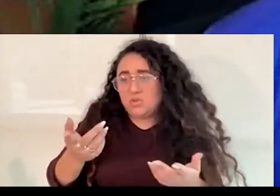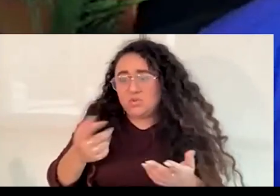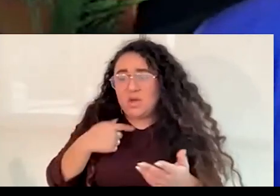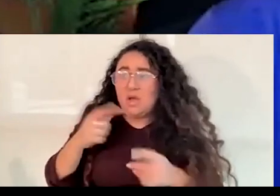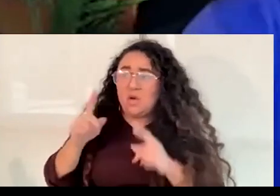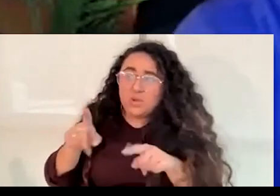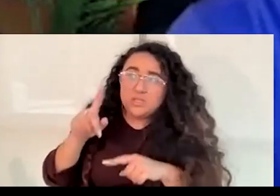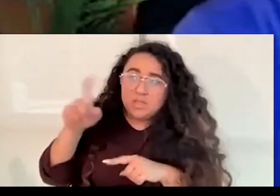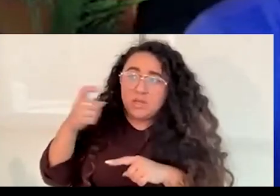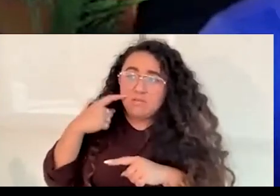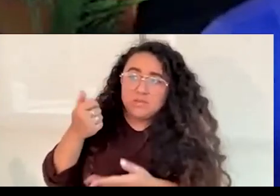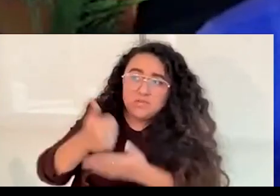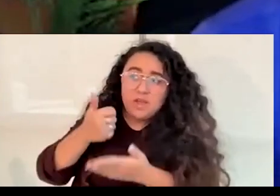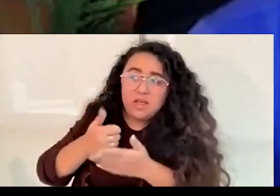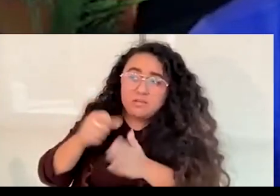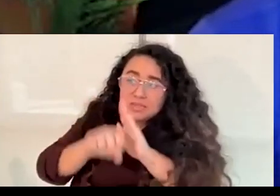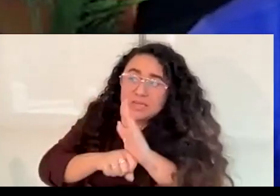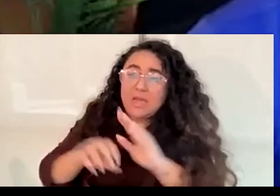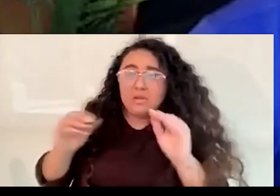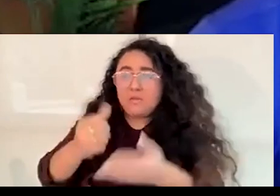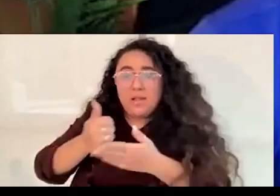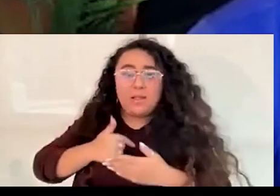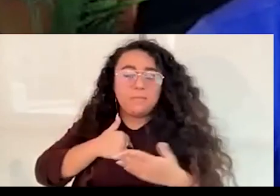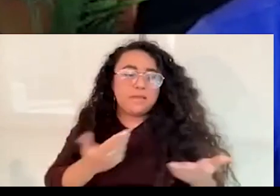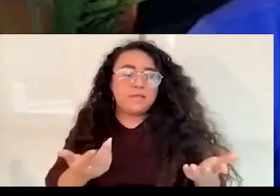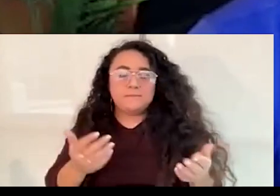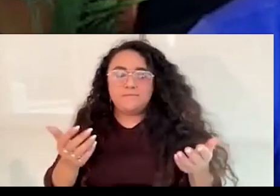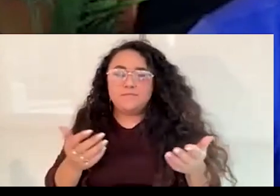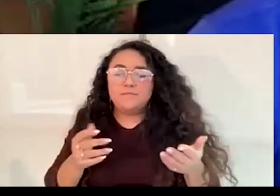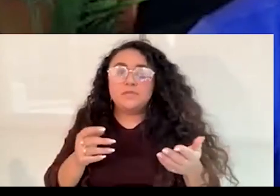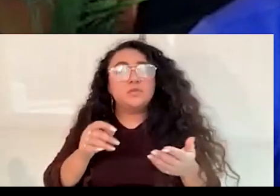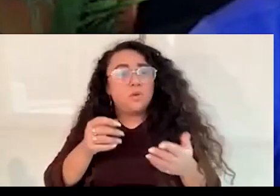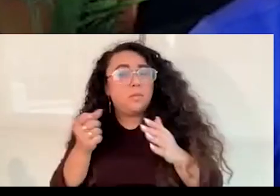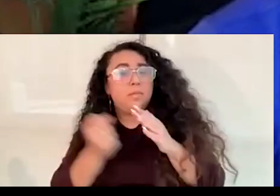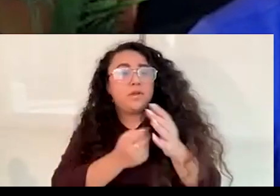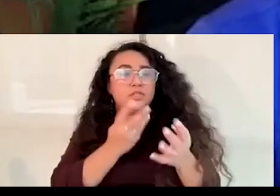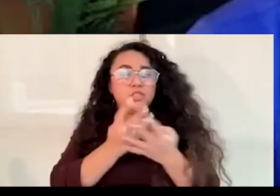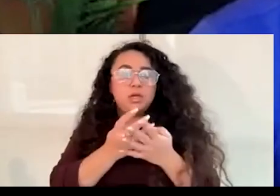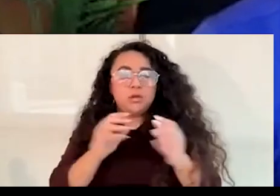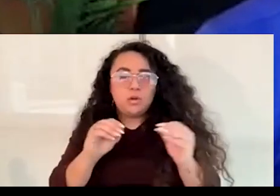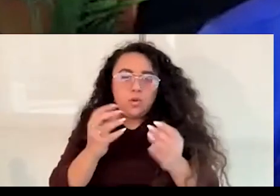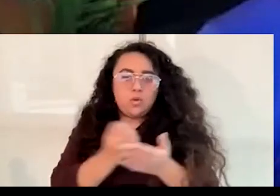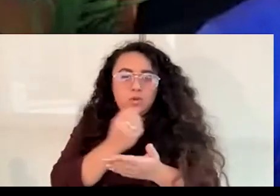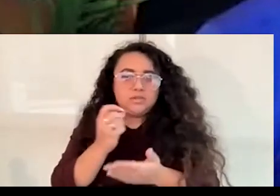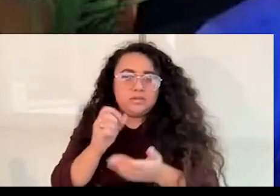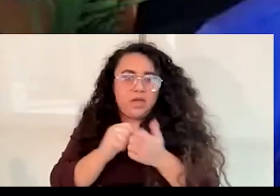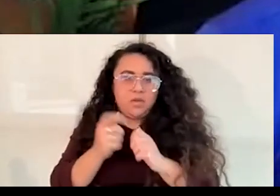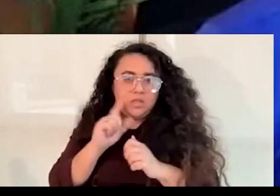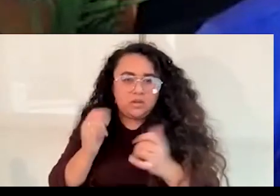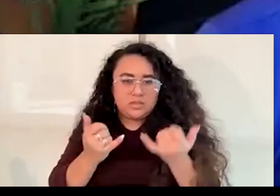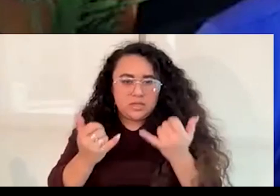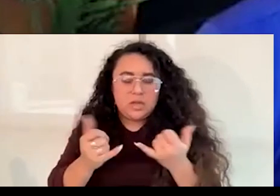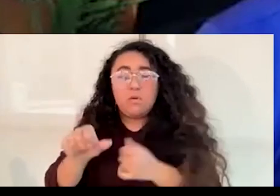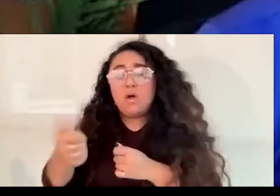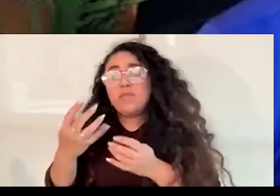would help me. So no one wins from the way it is. But there's other countries that are far ahead